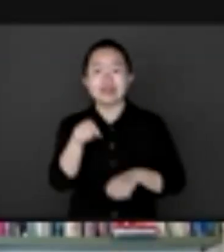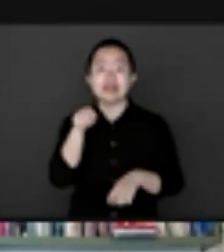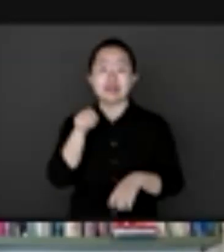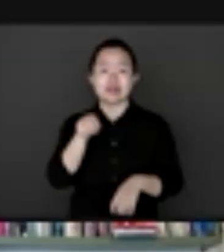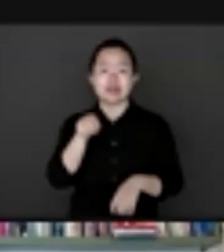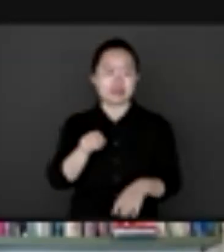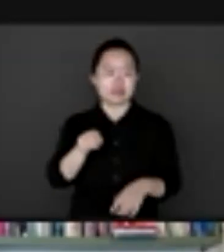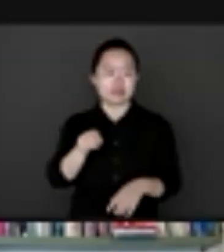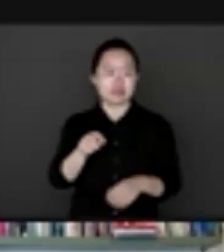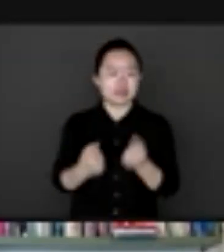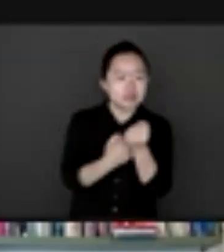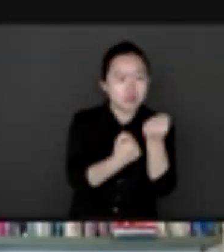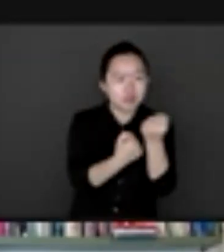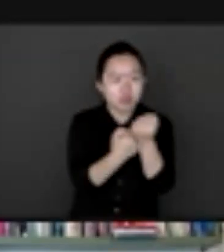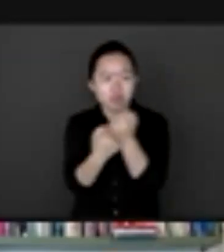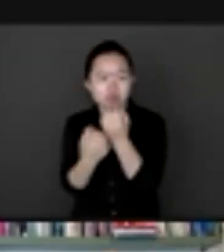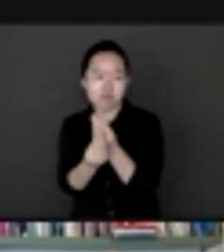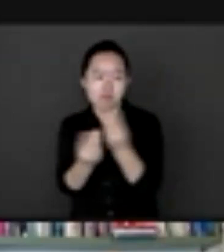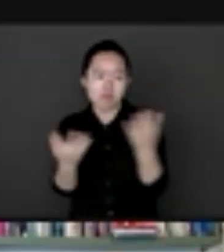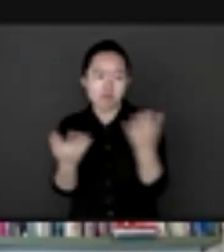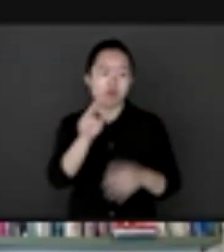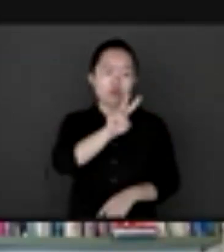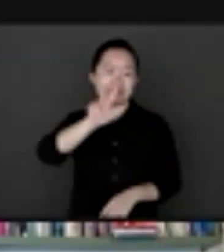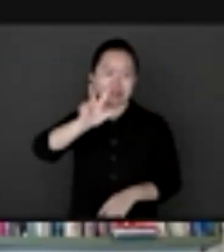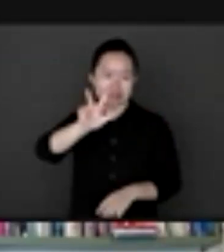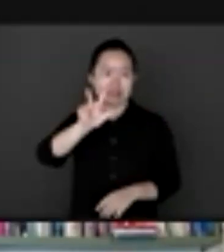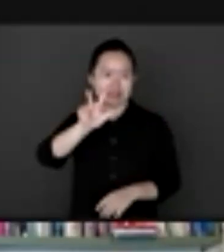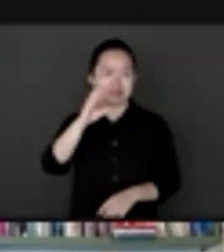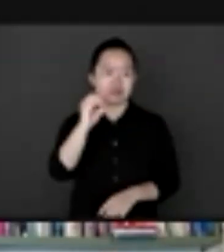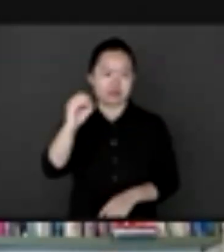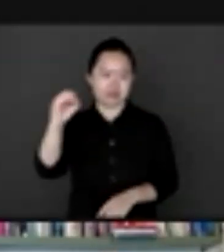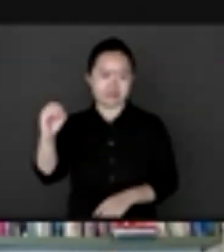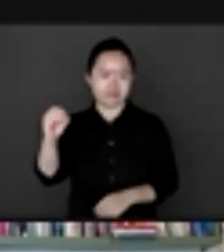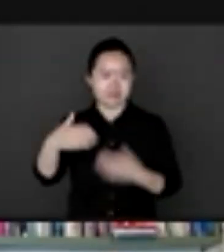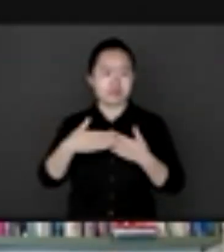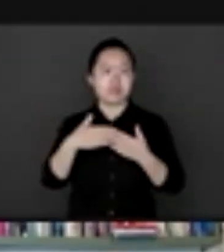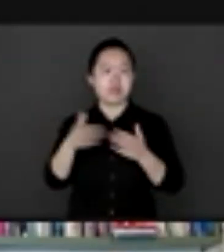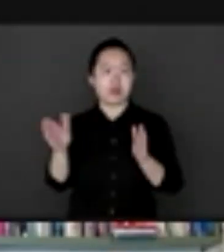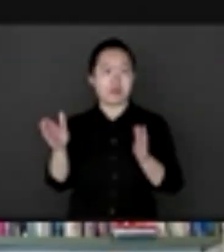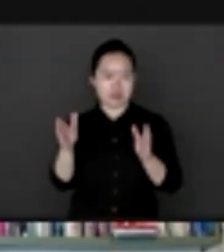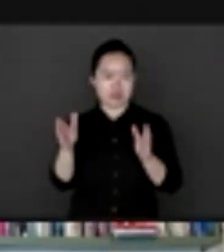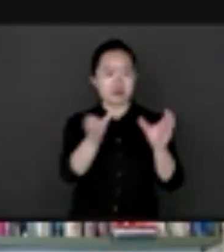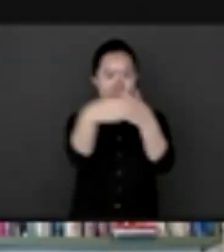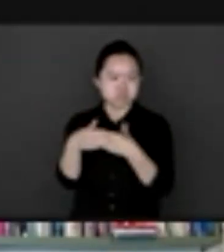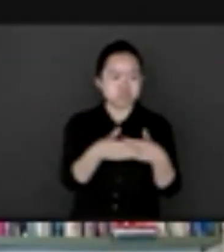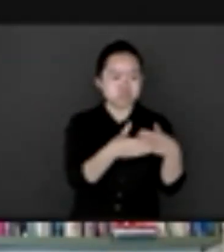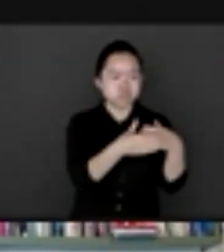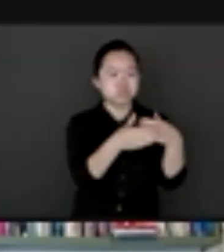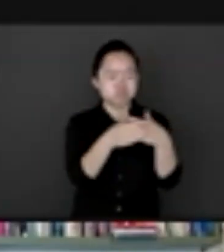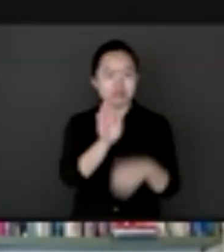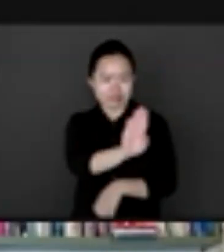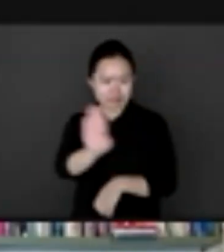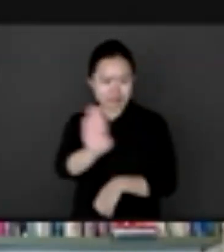to enhance citizens' experience. You can find a lot more information, unluckily just in Italian language,